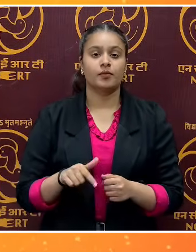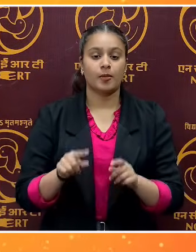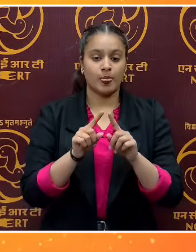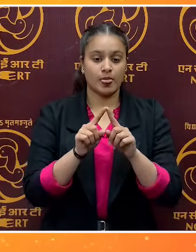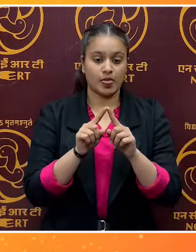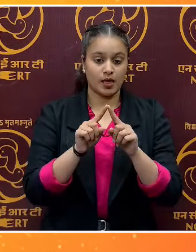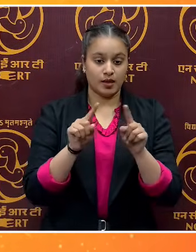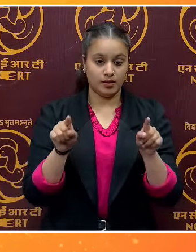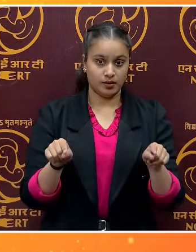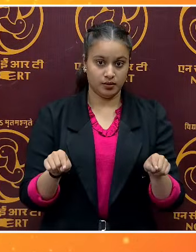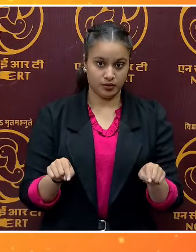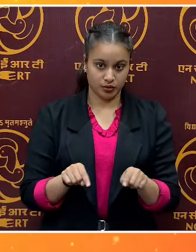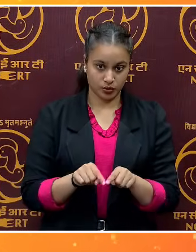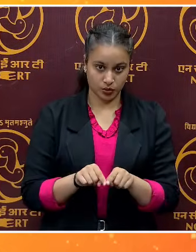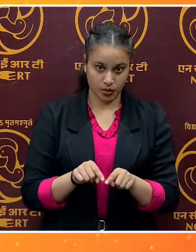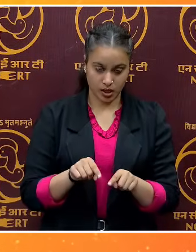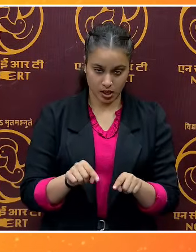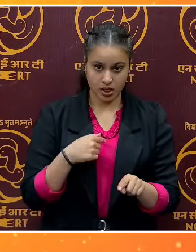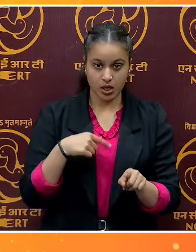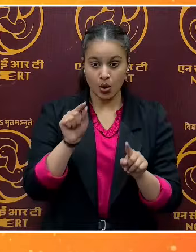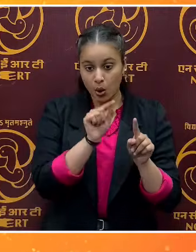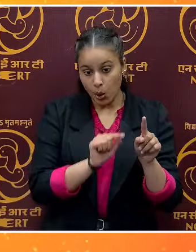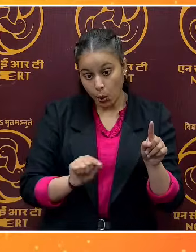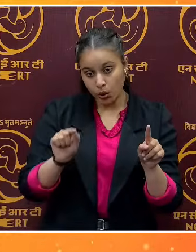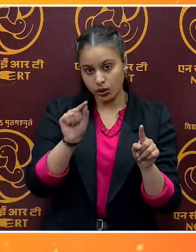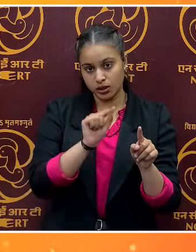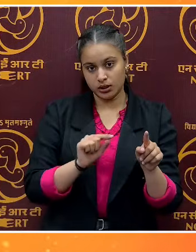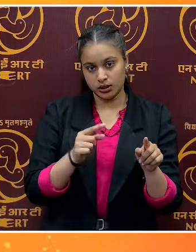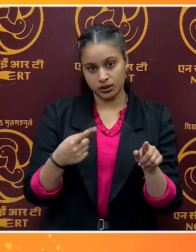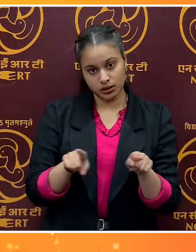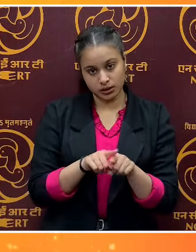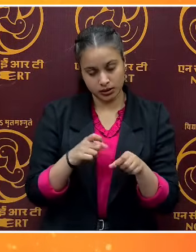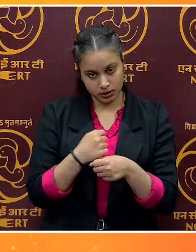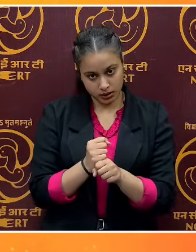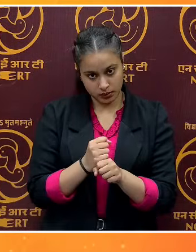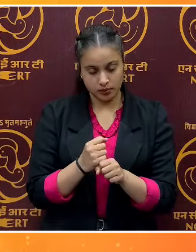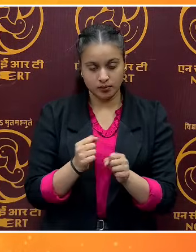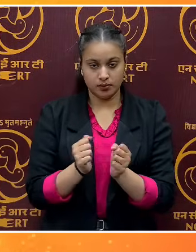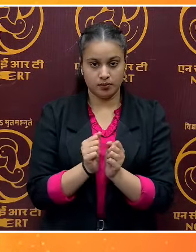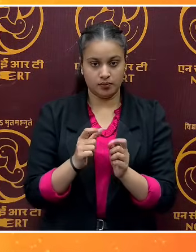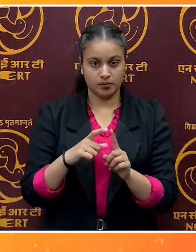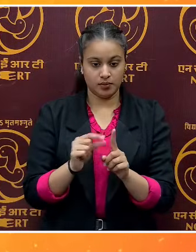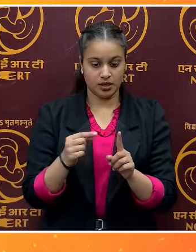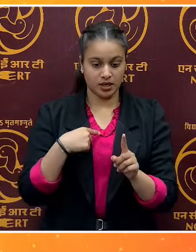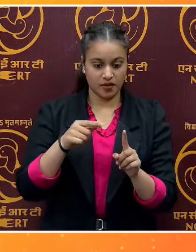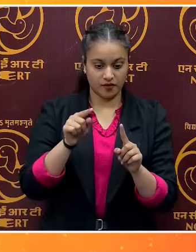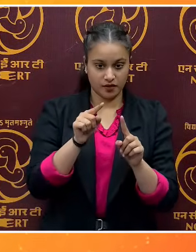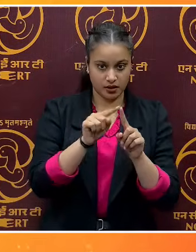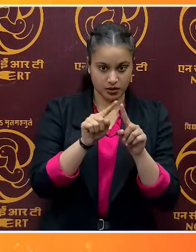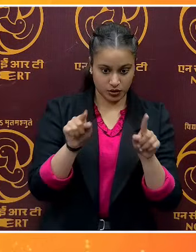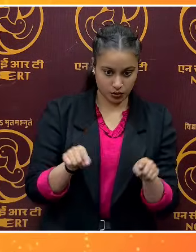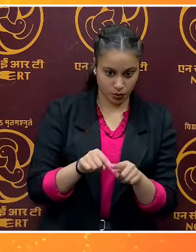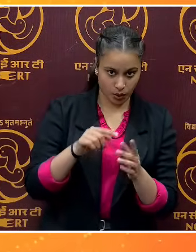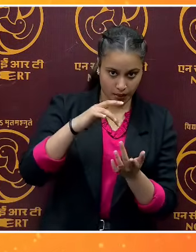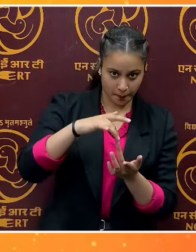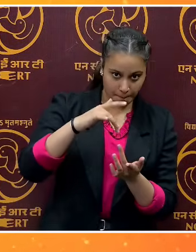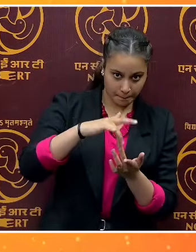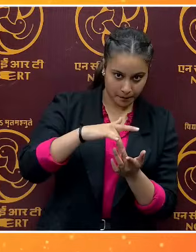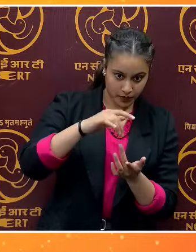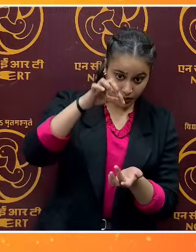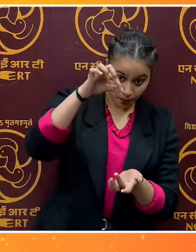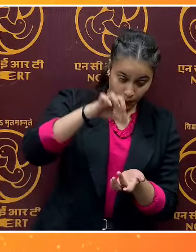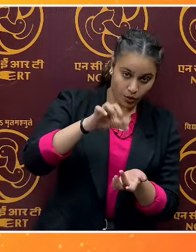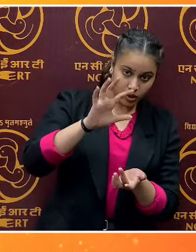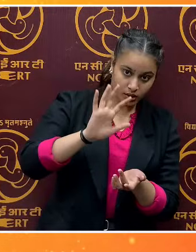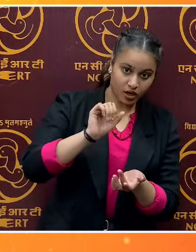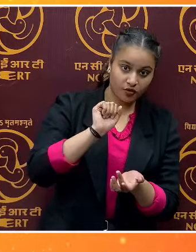with a hole. This is also very interesting, and the challenge here is the center of the square is the point of intersection